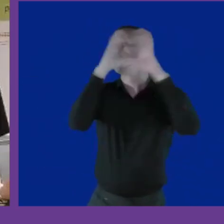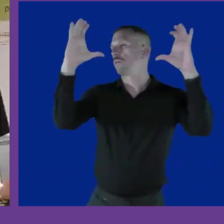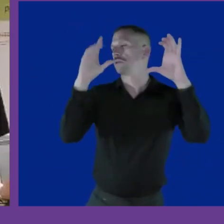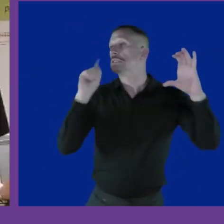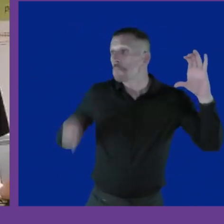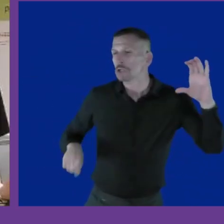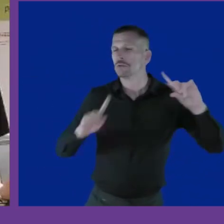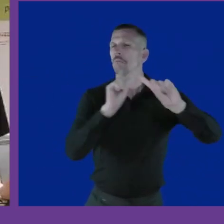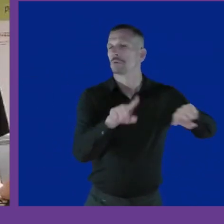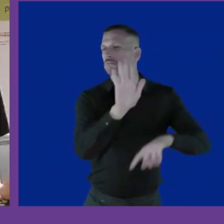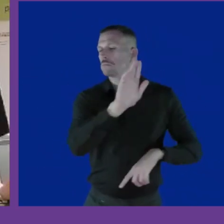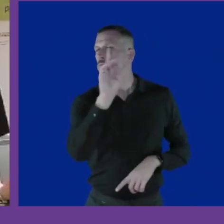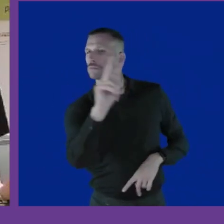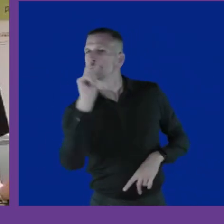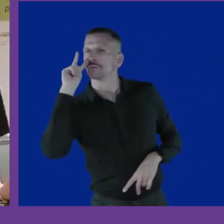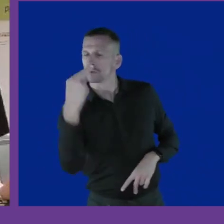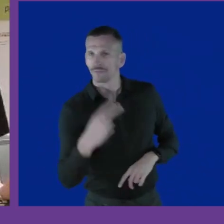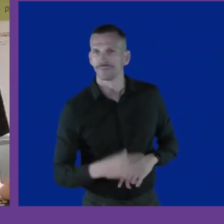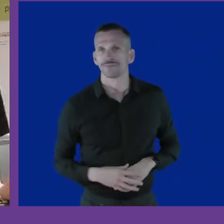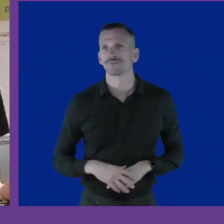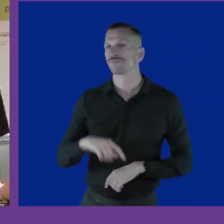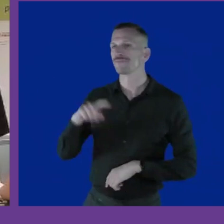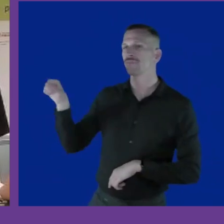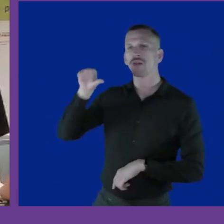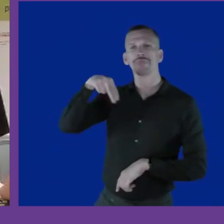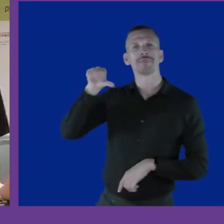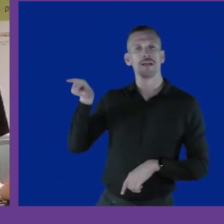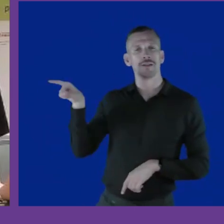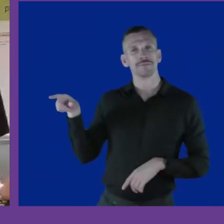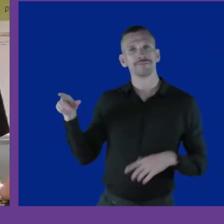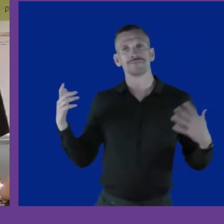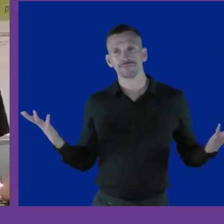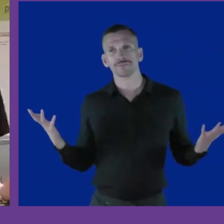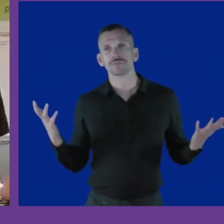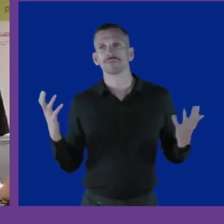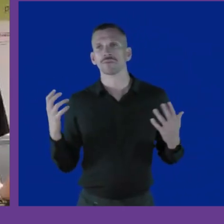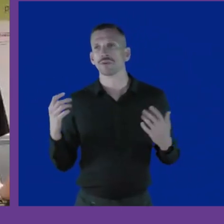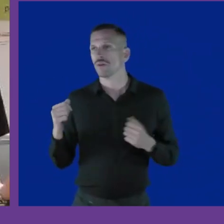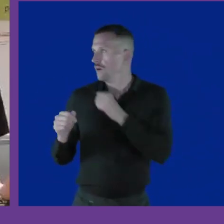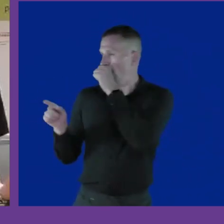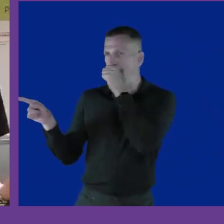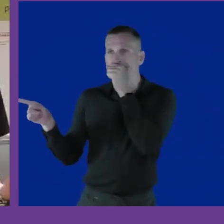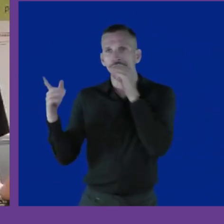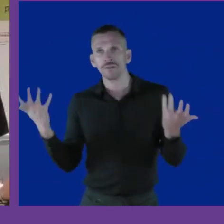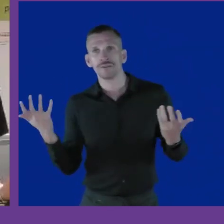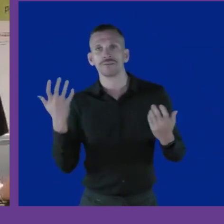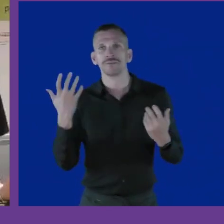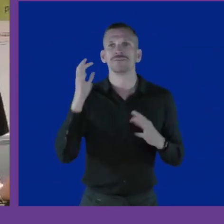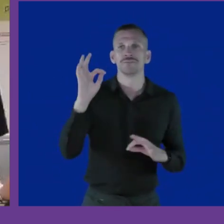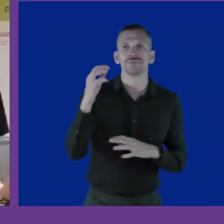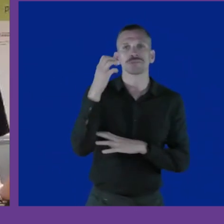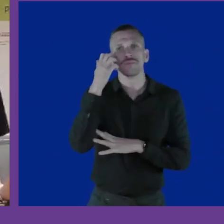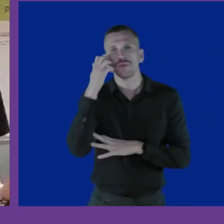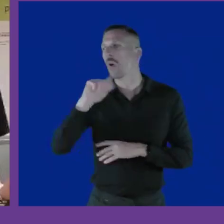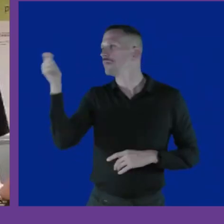it should be possible. Yeah, in Why theory. not? Absolutely, and I think that's something that the phone vendors and